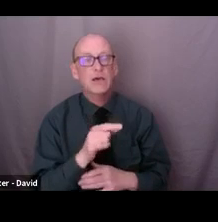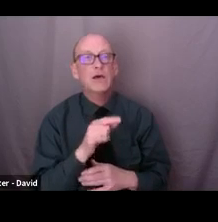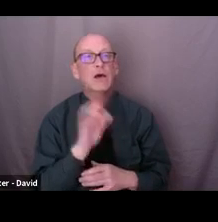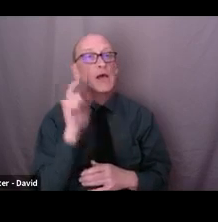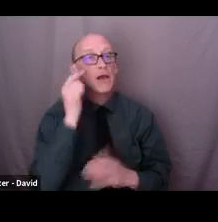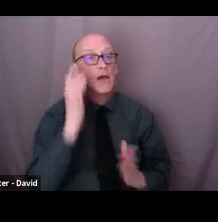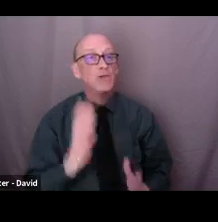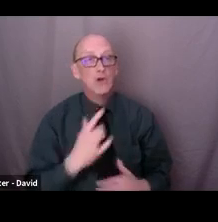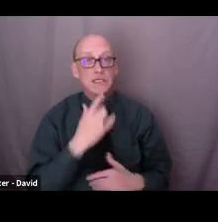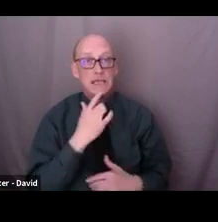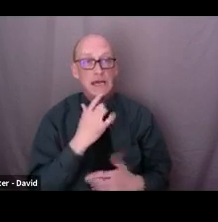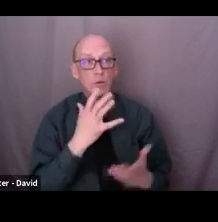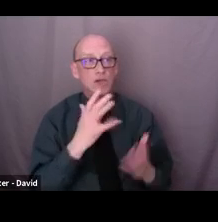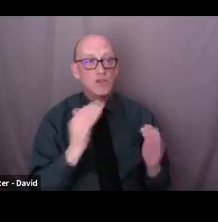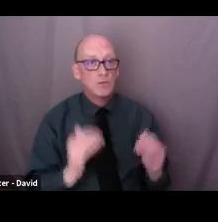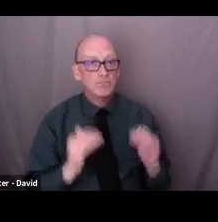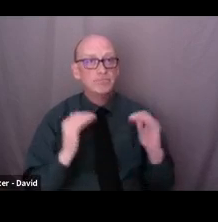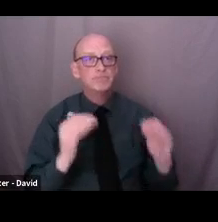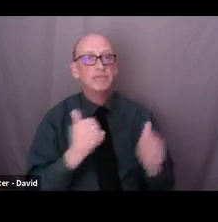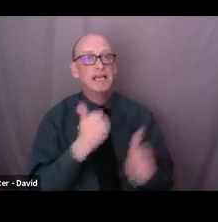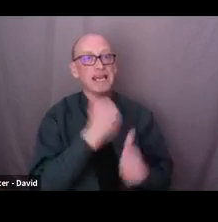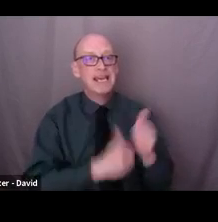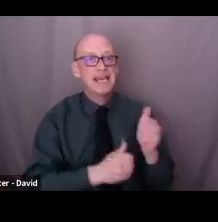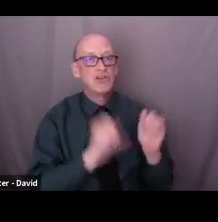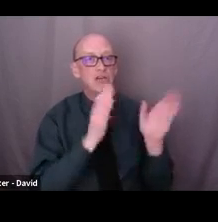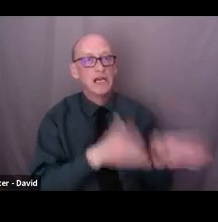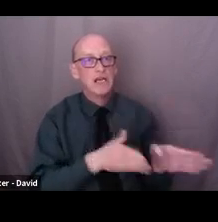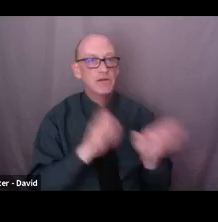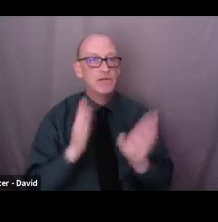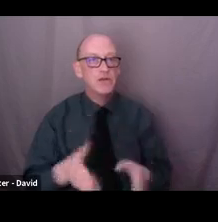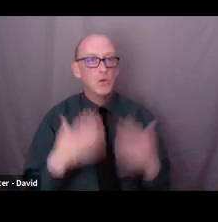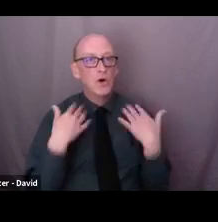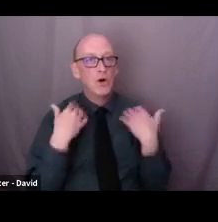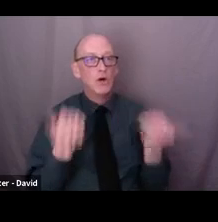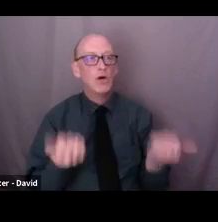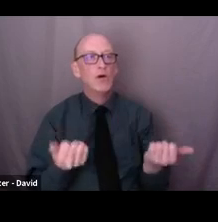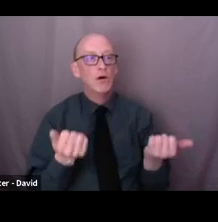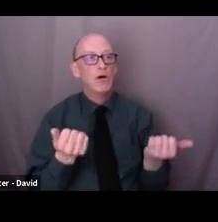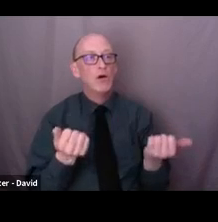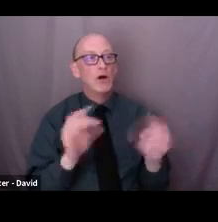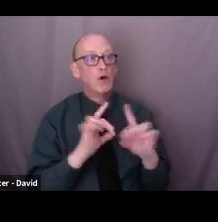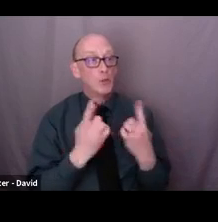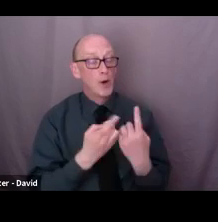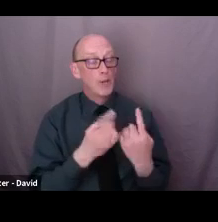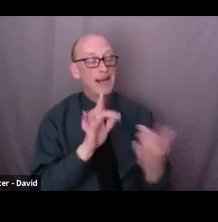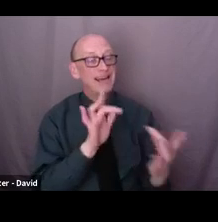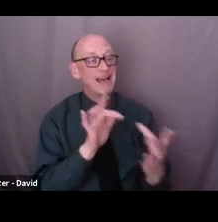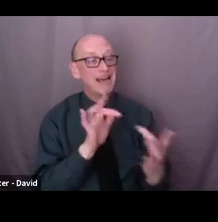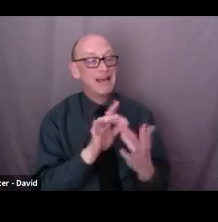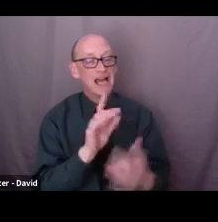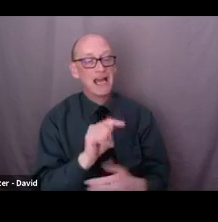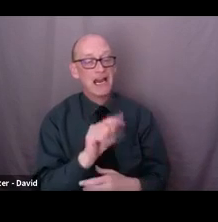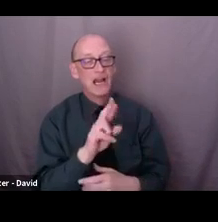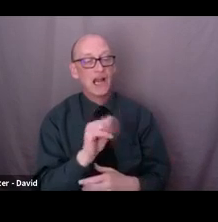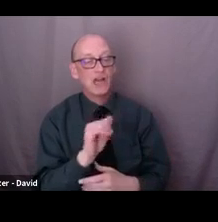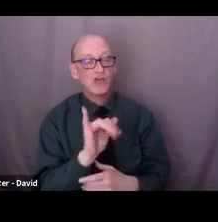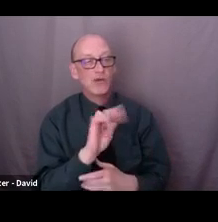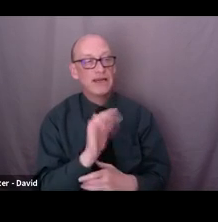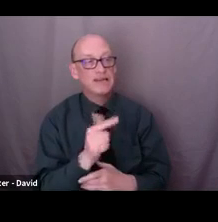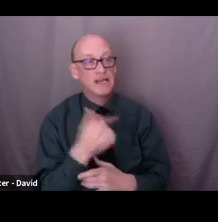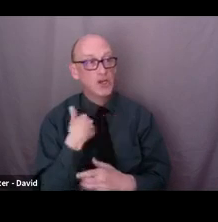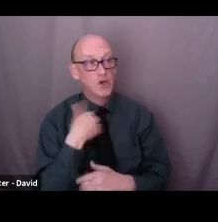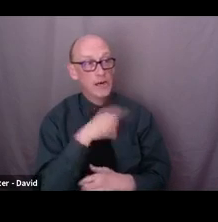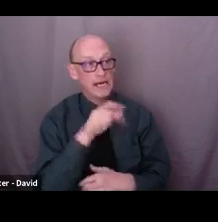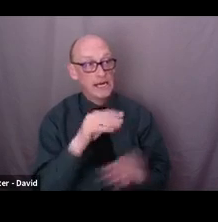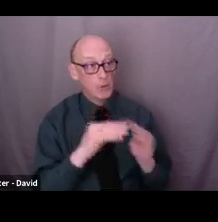said that he wants to beef up each individual health department's contact tracing team. Correct. How are we doing on that number? And do we need more